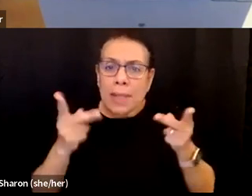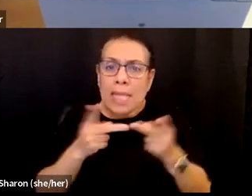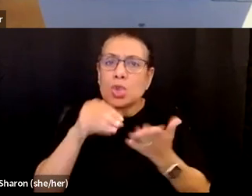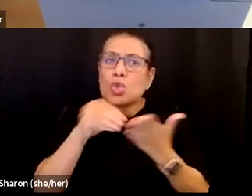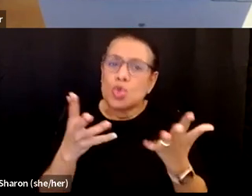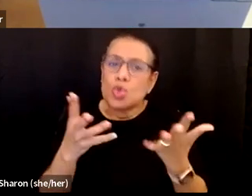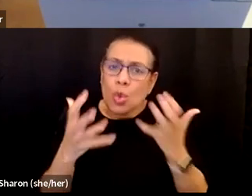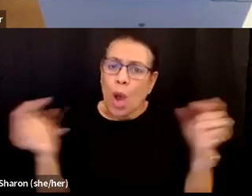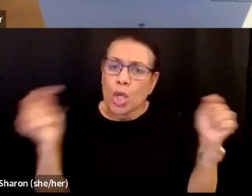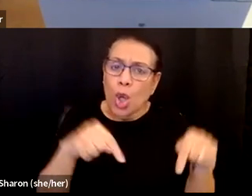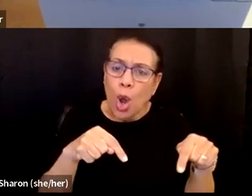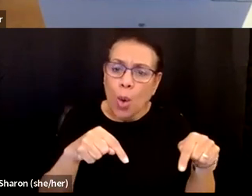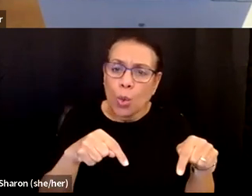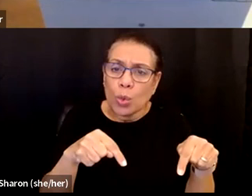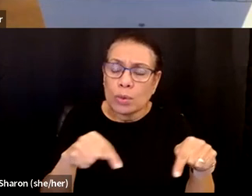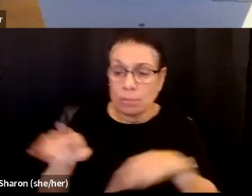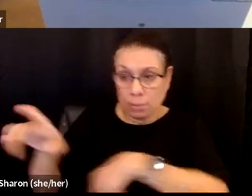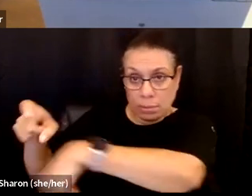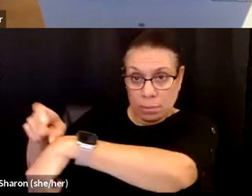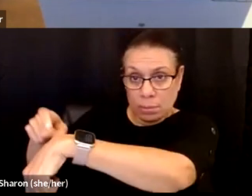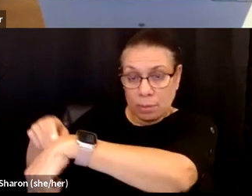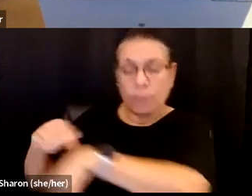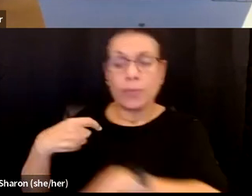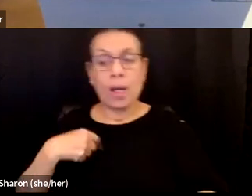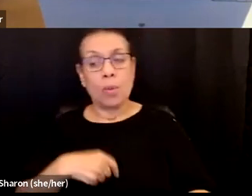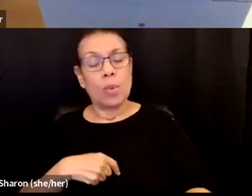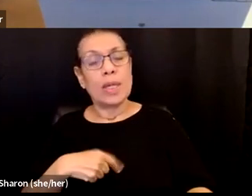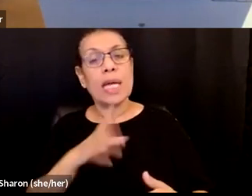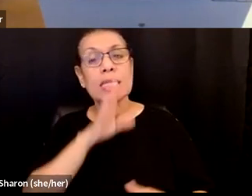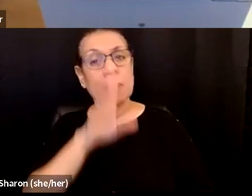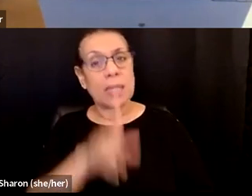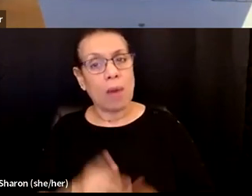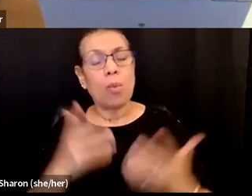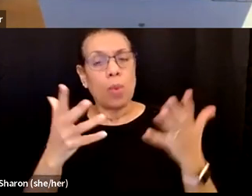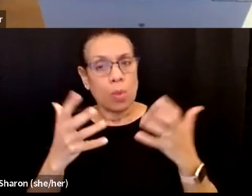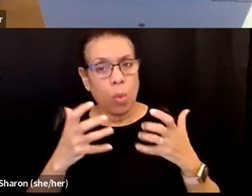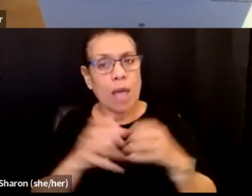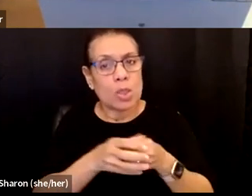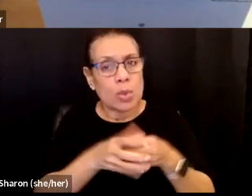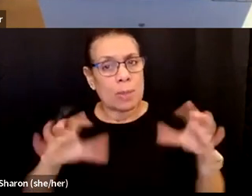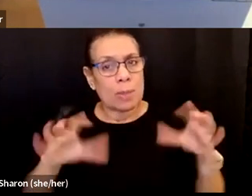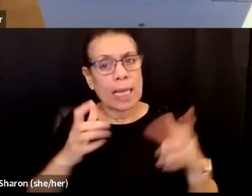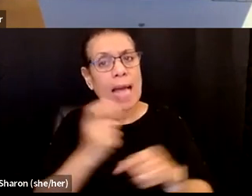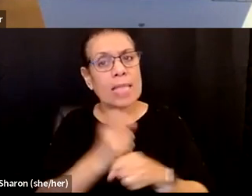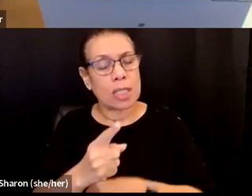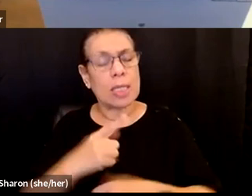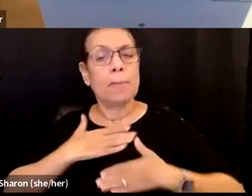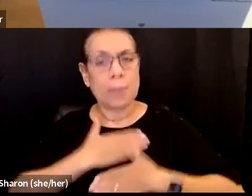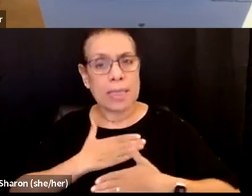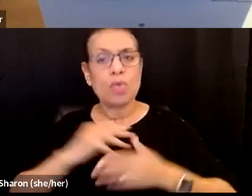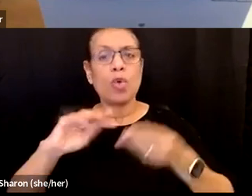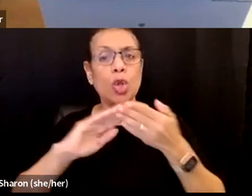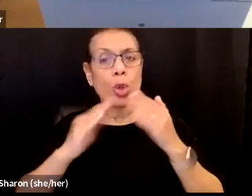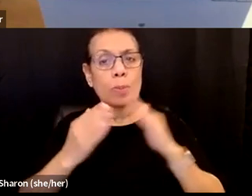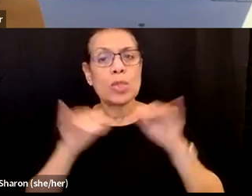to we're speaking up and we deserve to have a fourth grade class next year so our community can stay